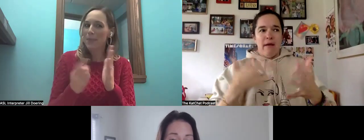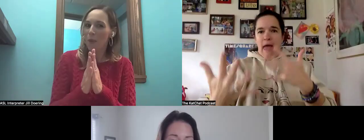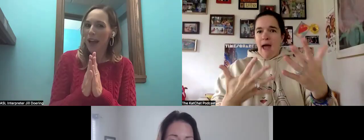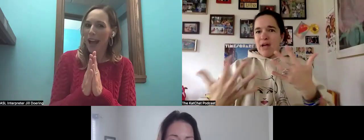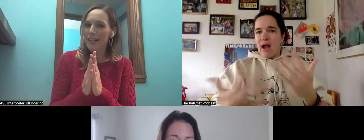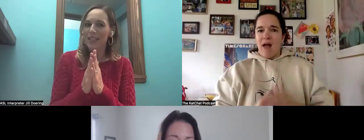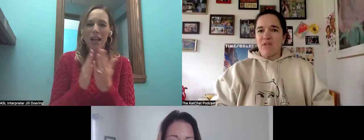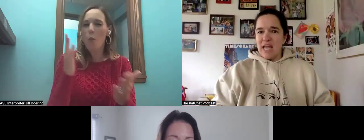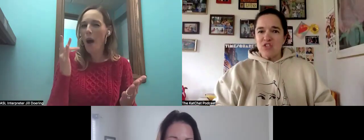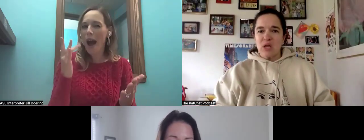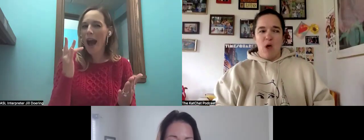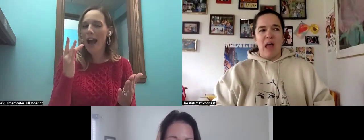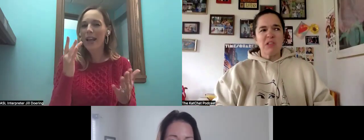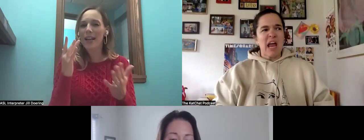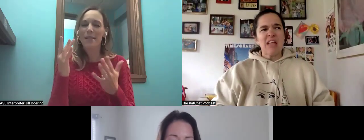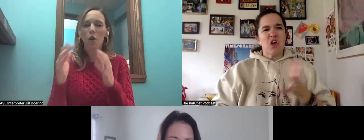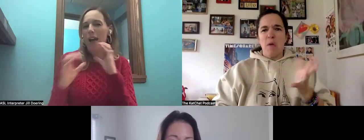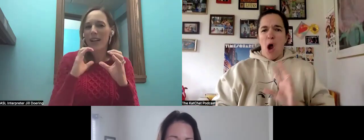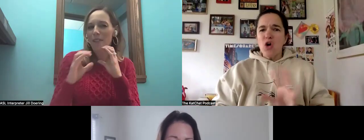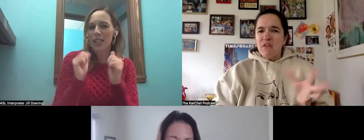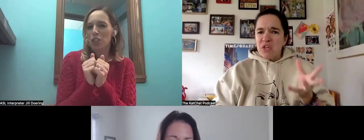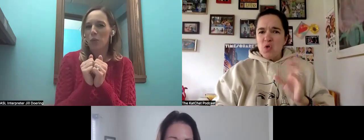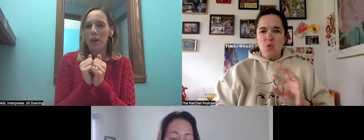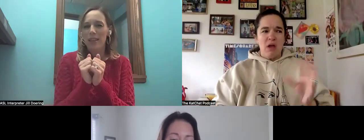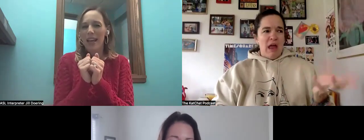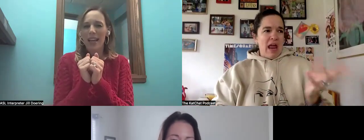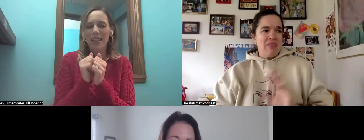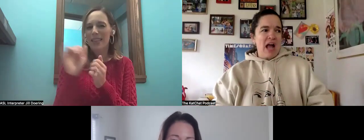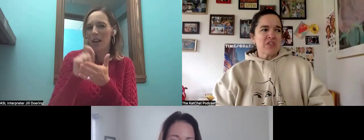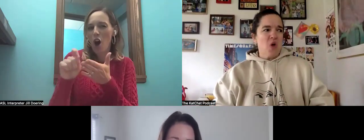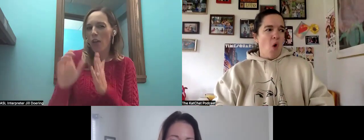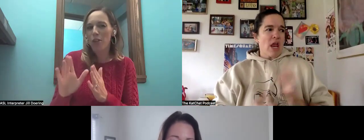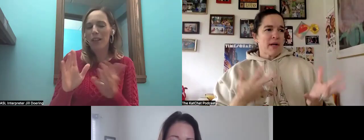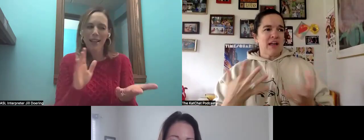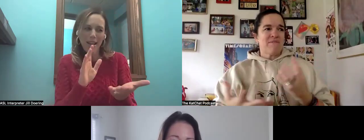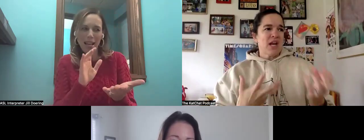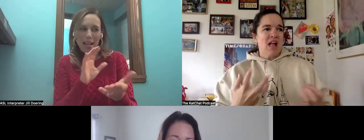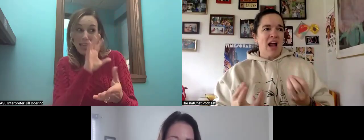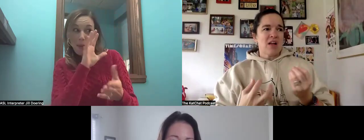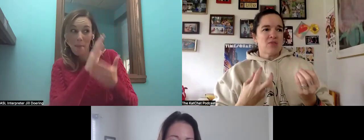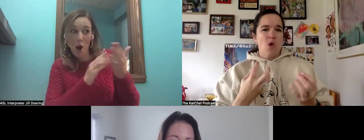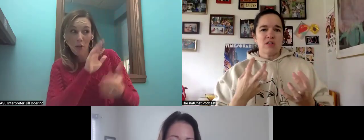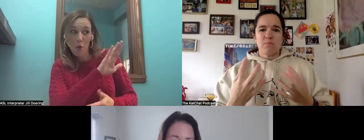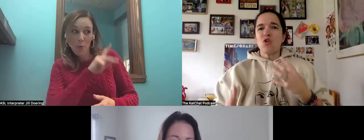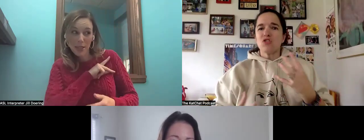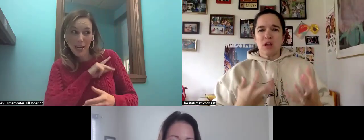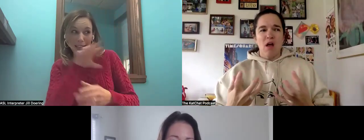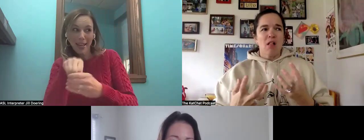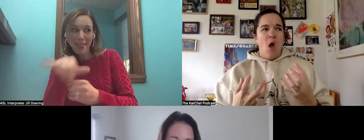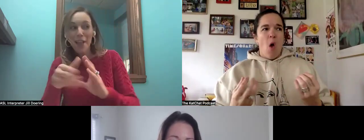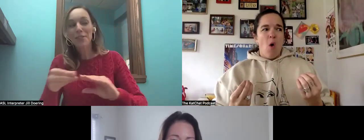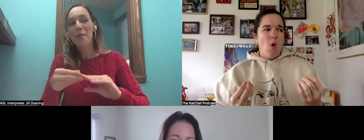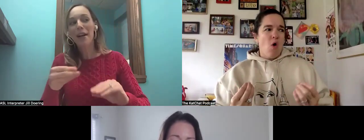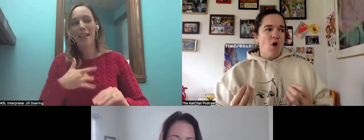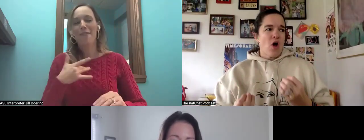why have a conversation without that into a part of you in that story because I feel like it was